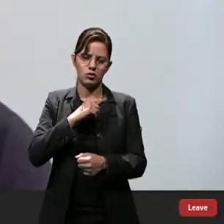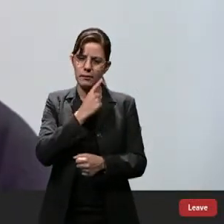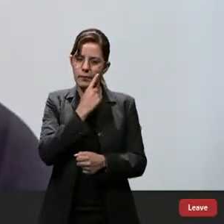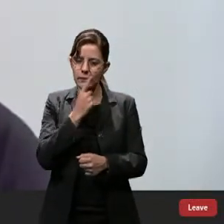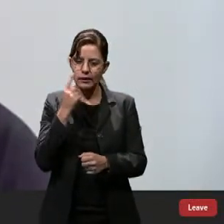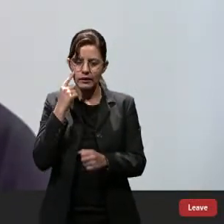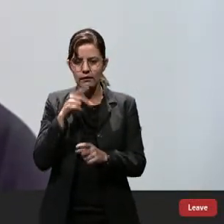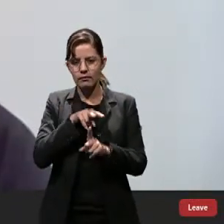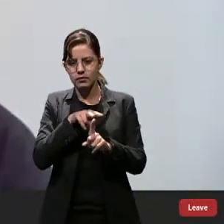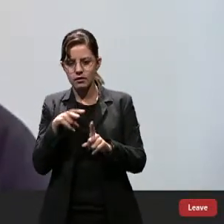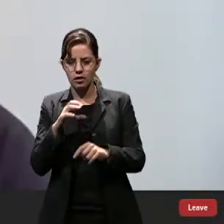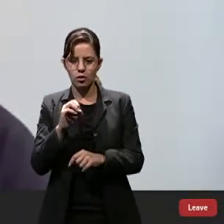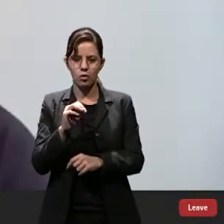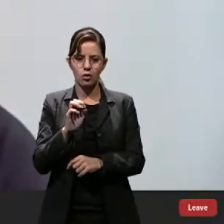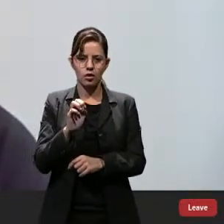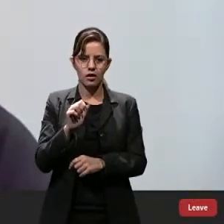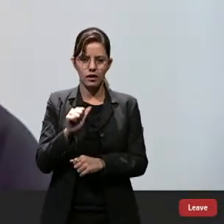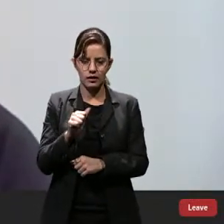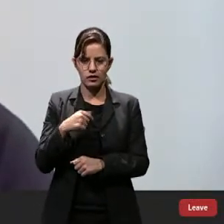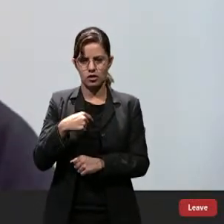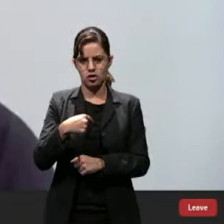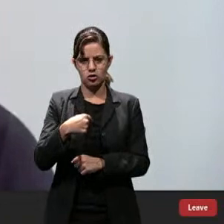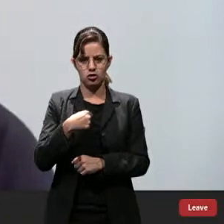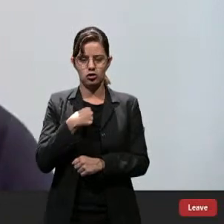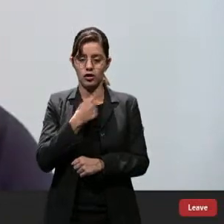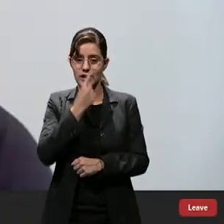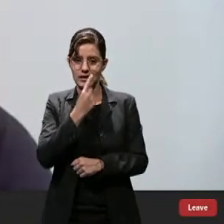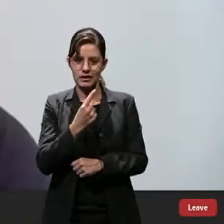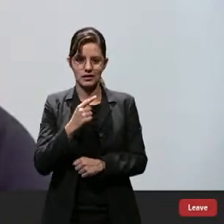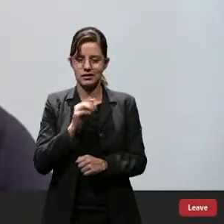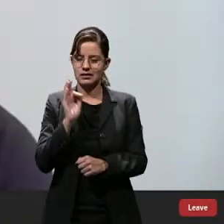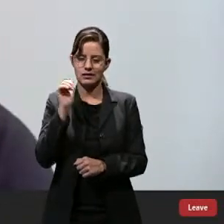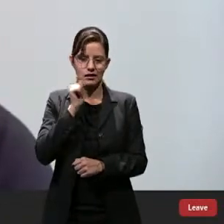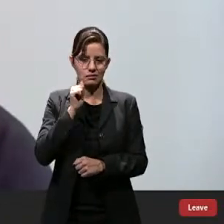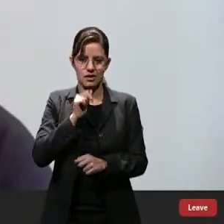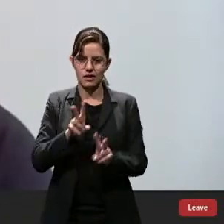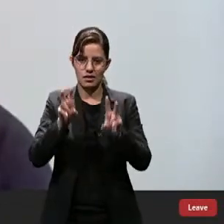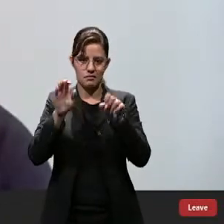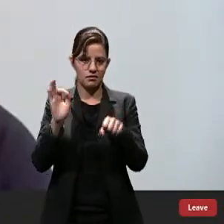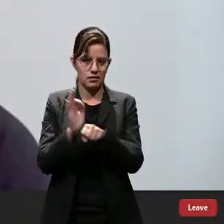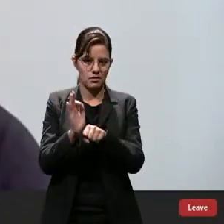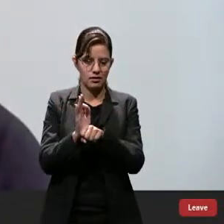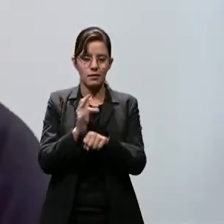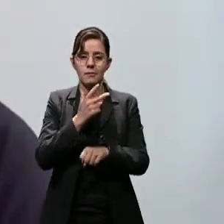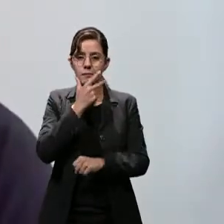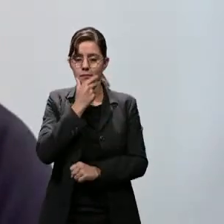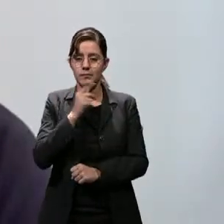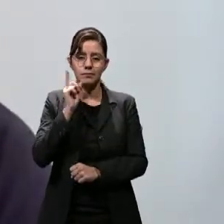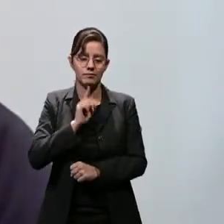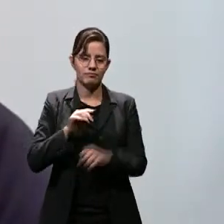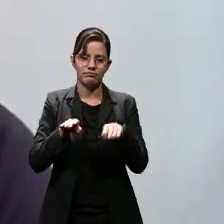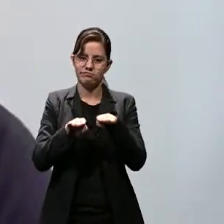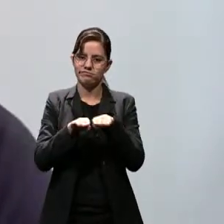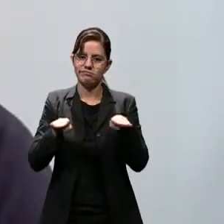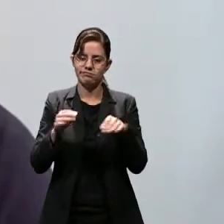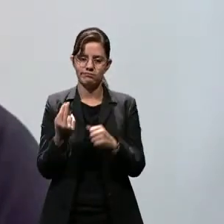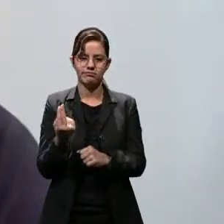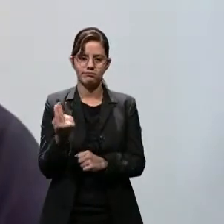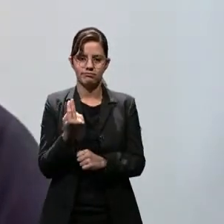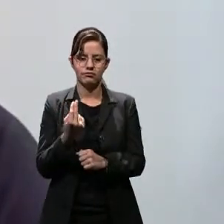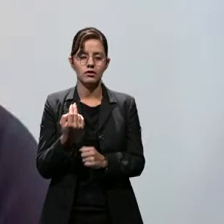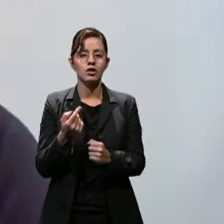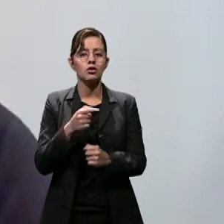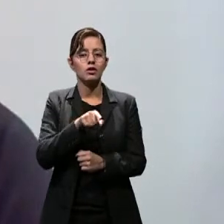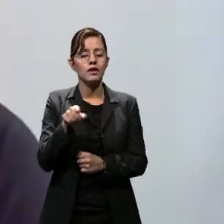in OAS. And I, as a premise, would like to propose that when we talk about parity